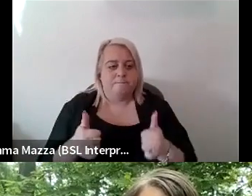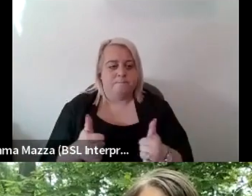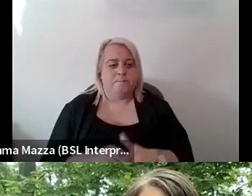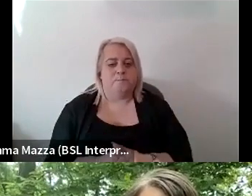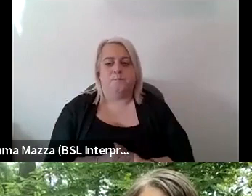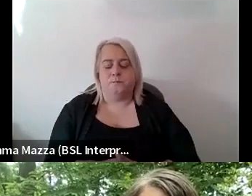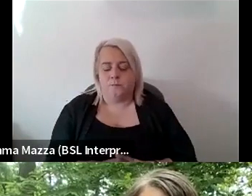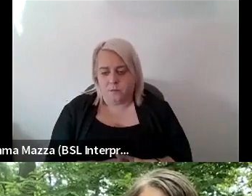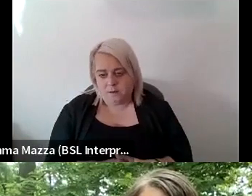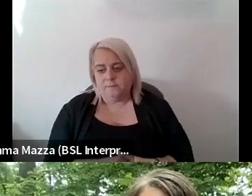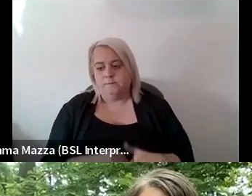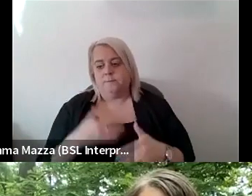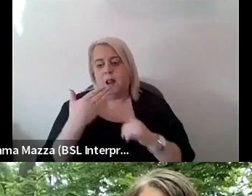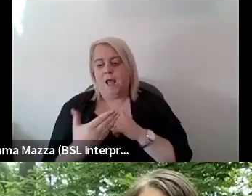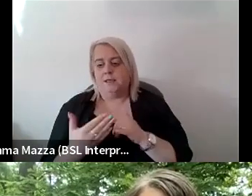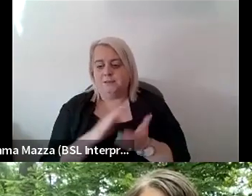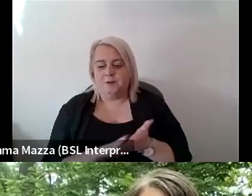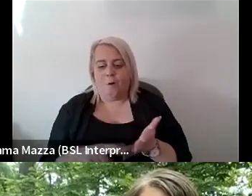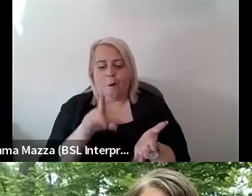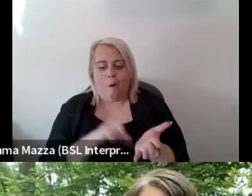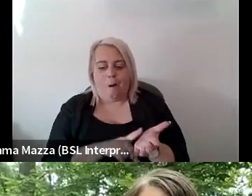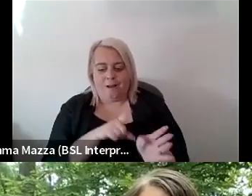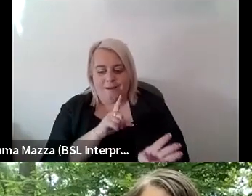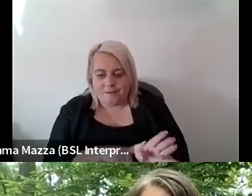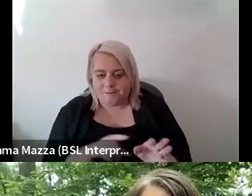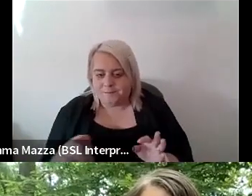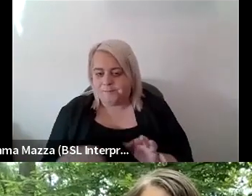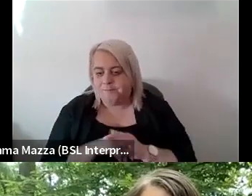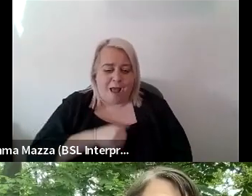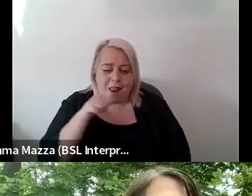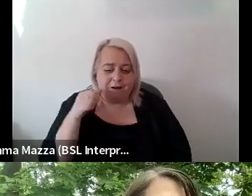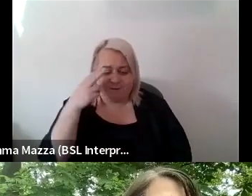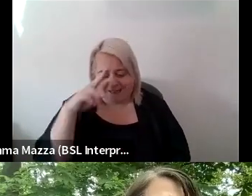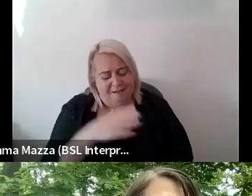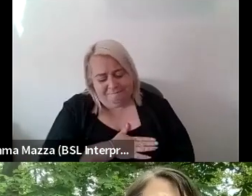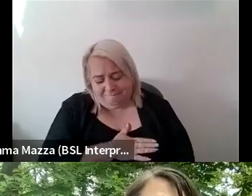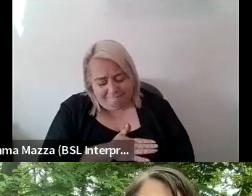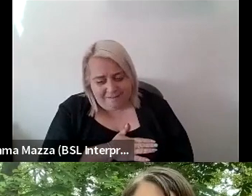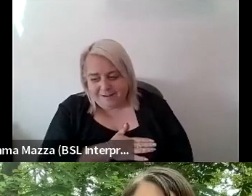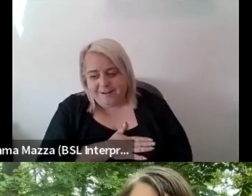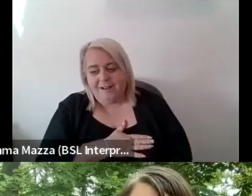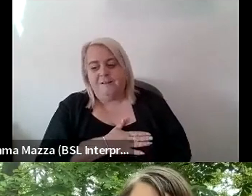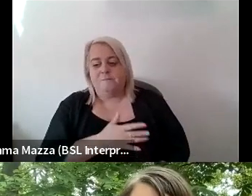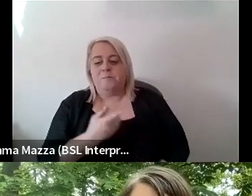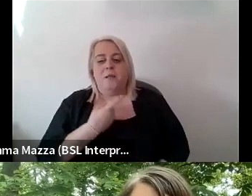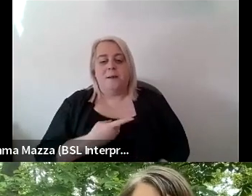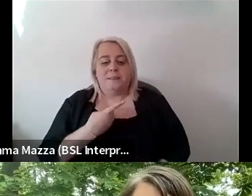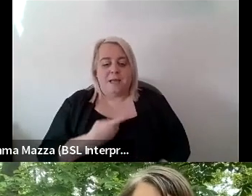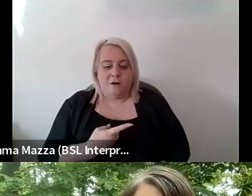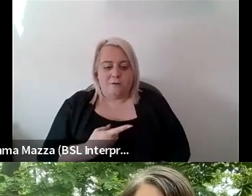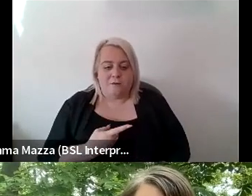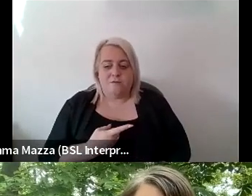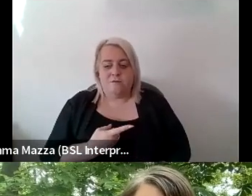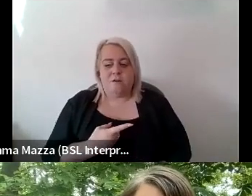lastly, but not leastly, you, Holly. Thank you. I think, you know, if you really want to